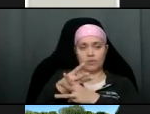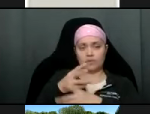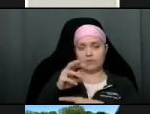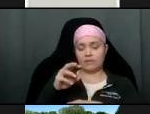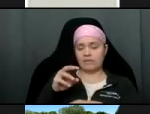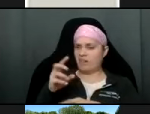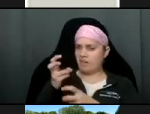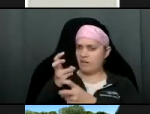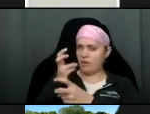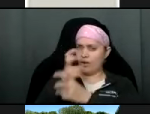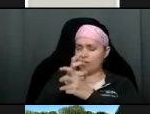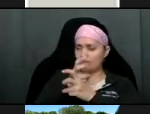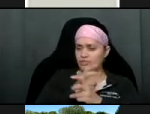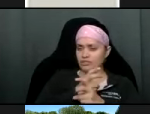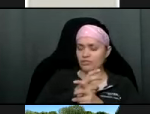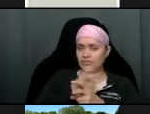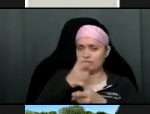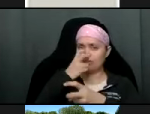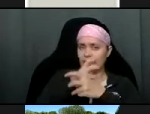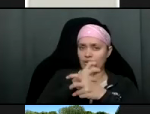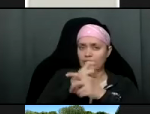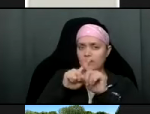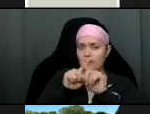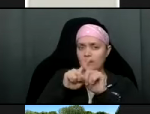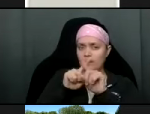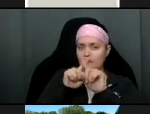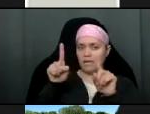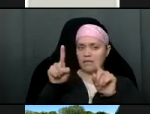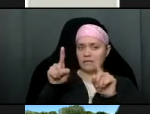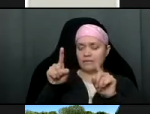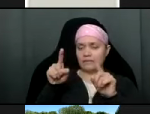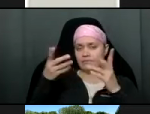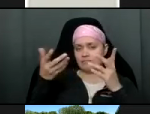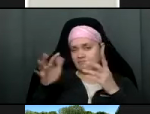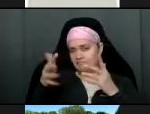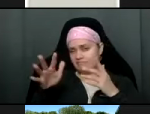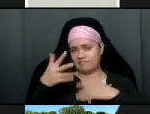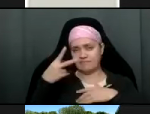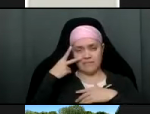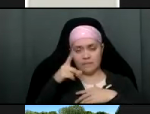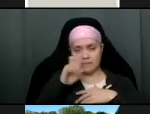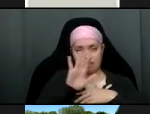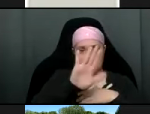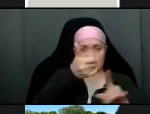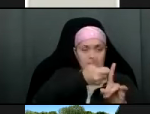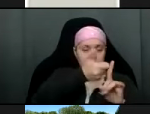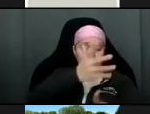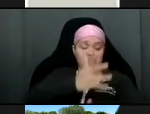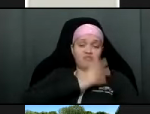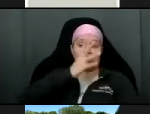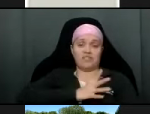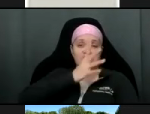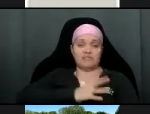Pretty harsh, pretty harsh, but I can sort of see, because he is so sophisticated coming